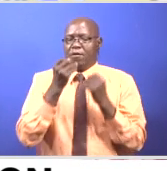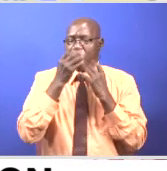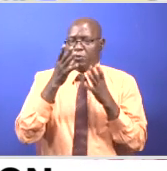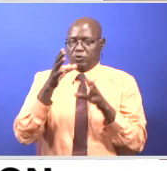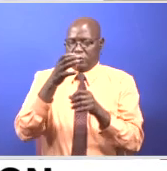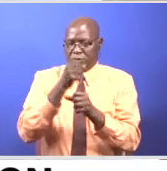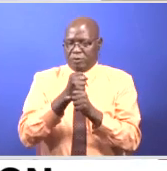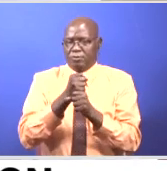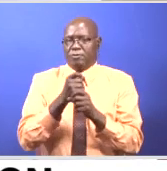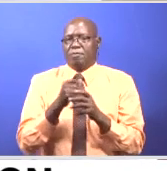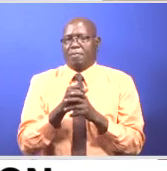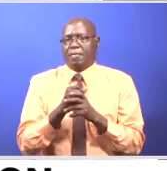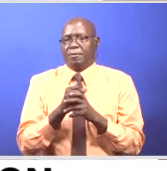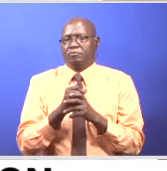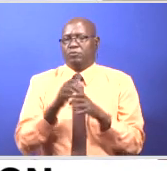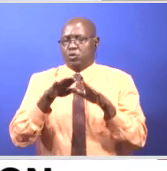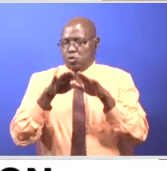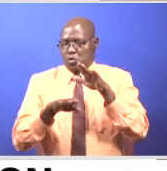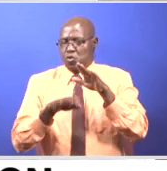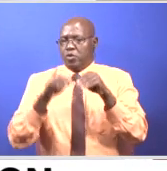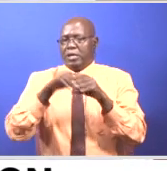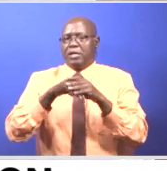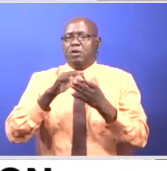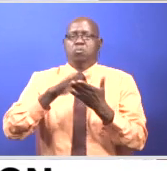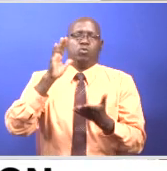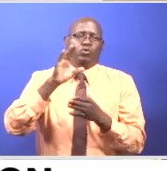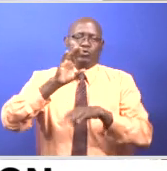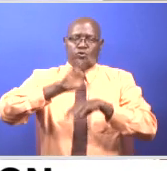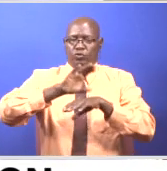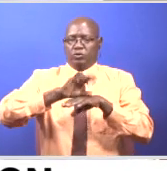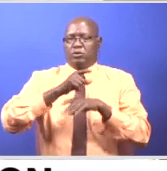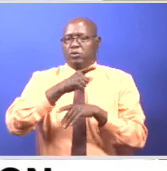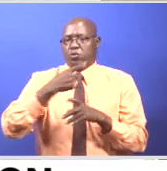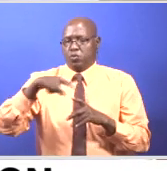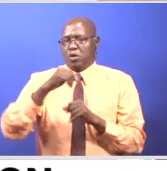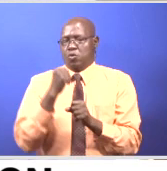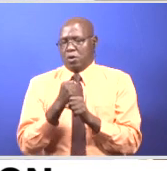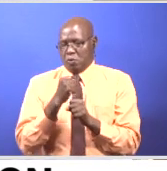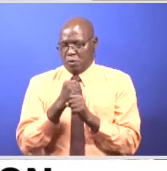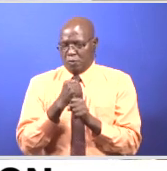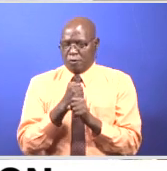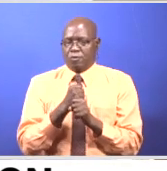throughout life. It's still low in most of churches, sure, but we are working. We have